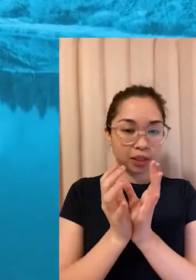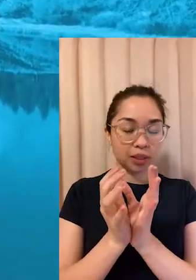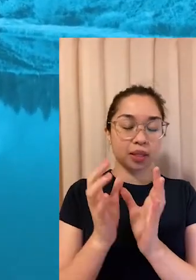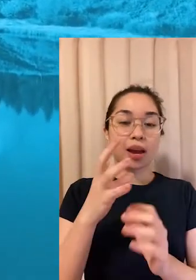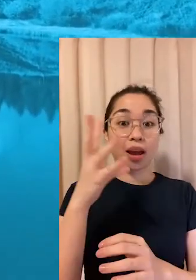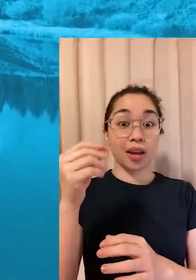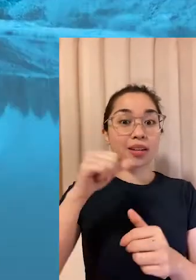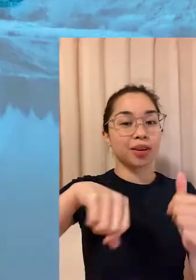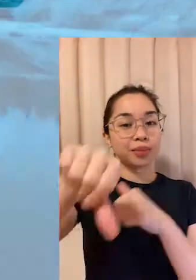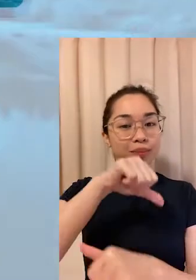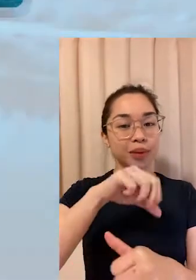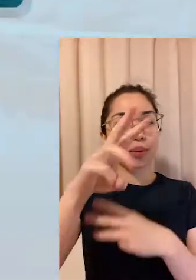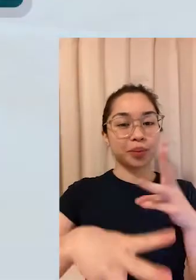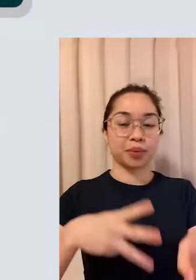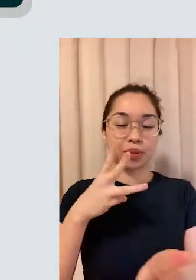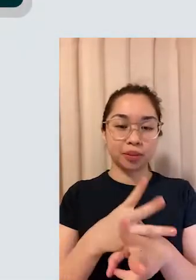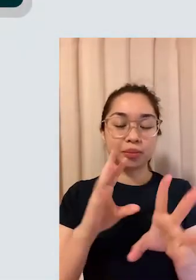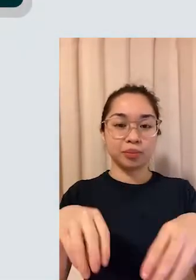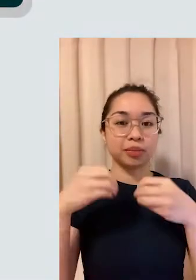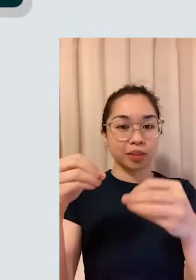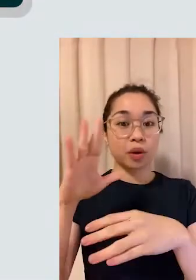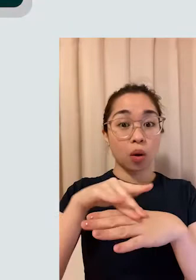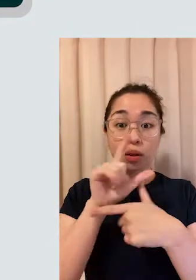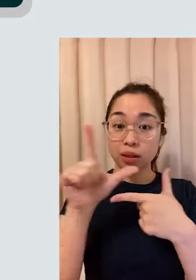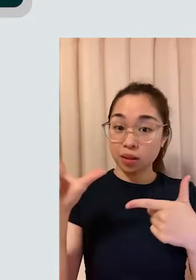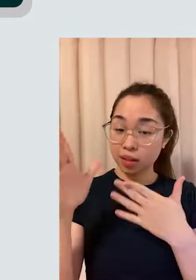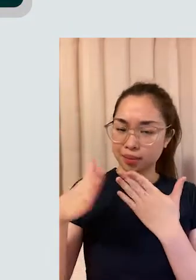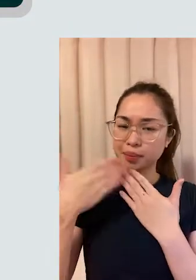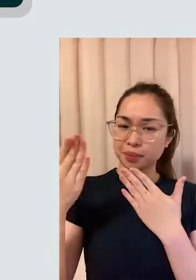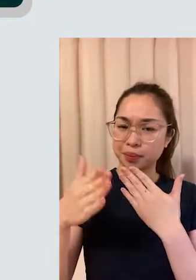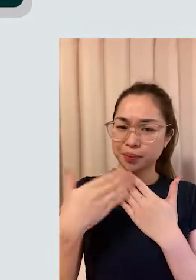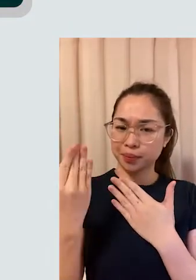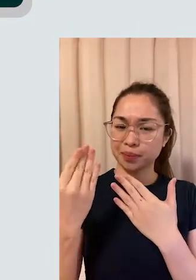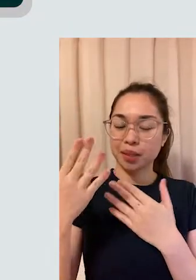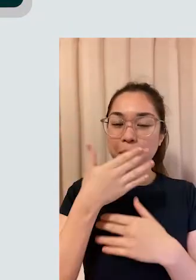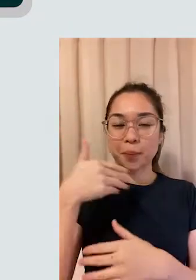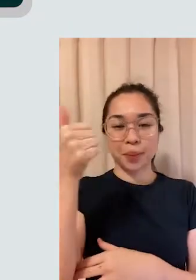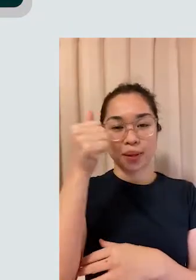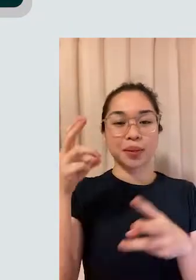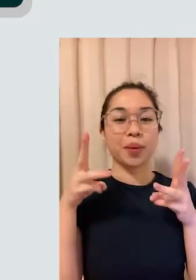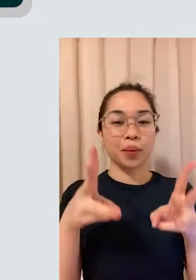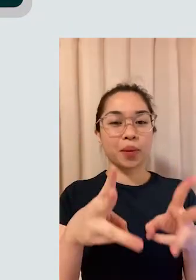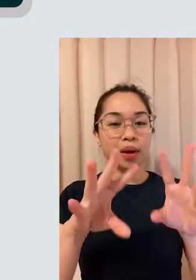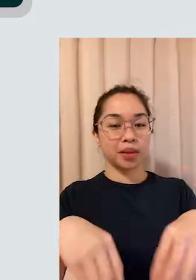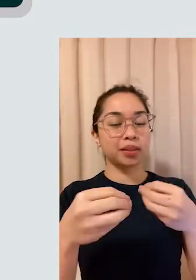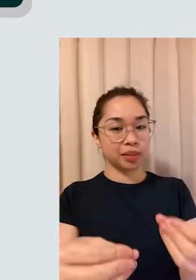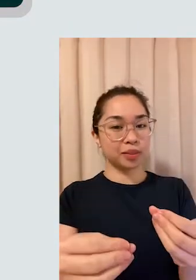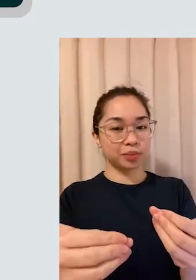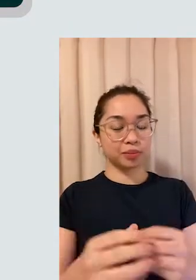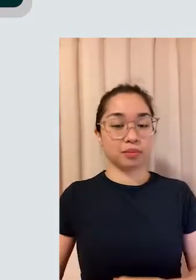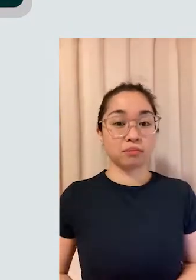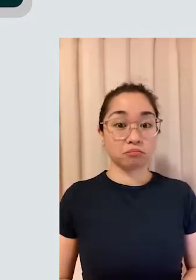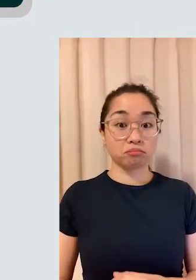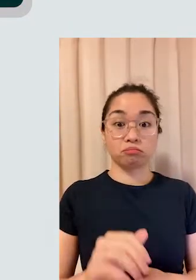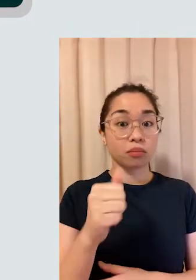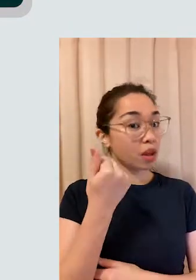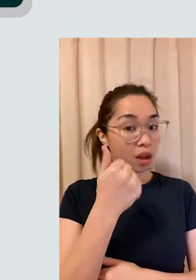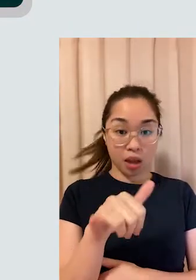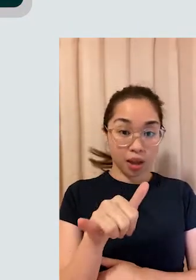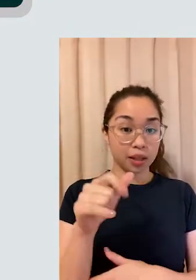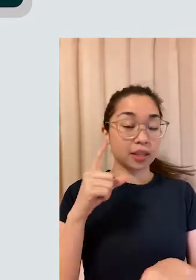the world. Giving online is the easiest and best way to give. You can give